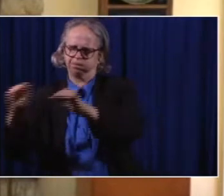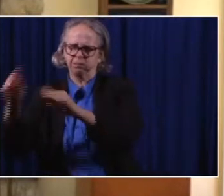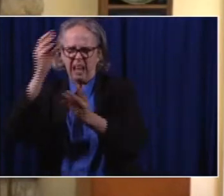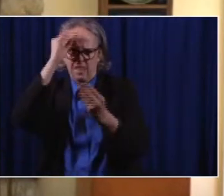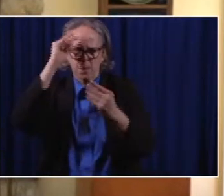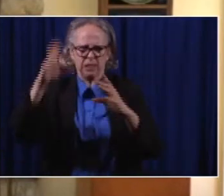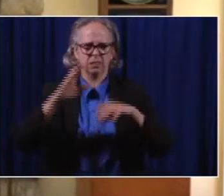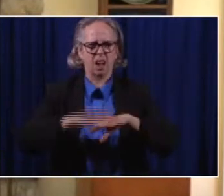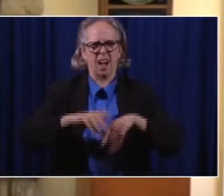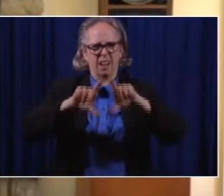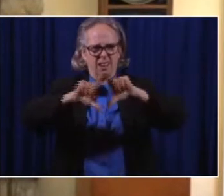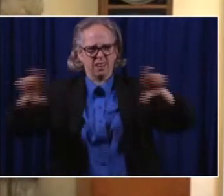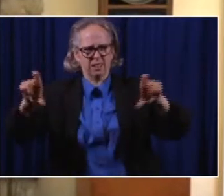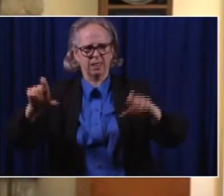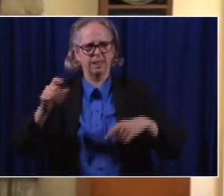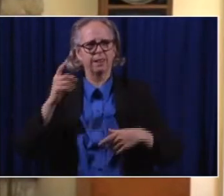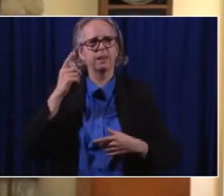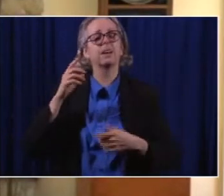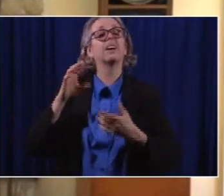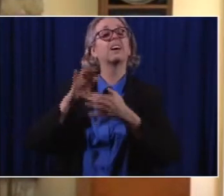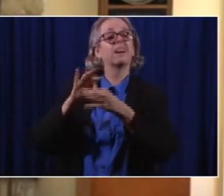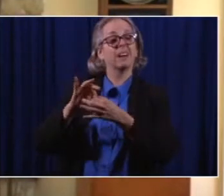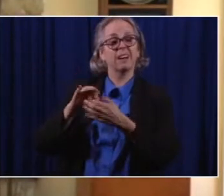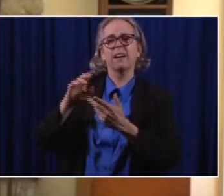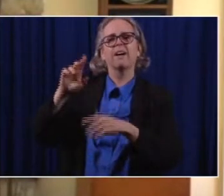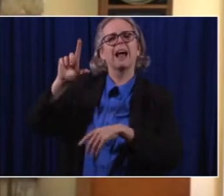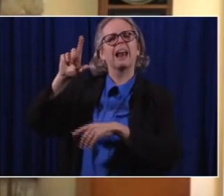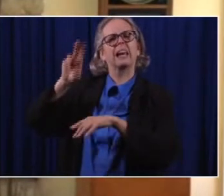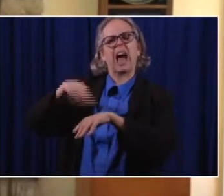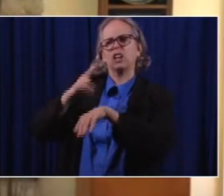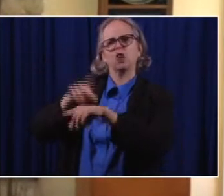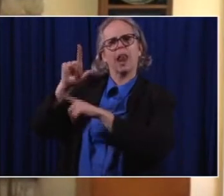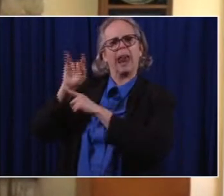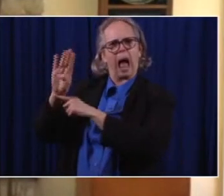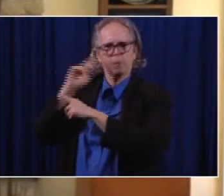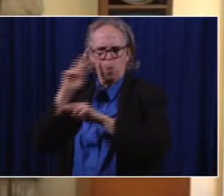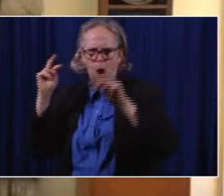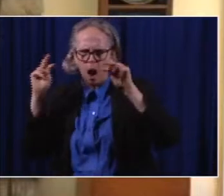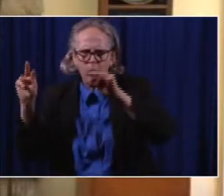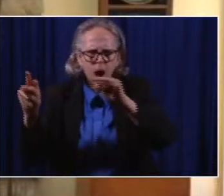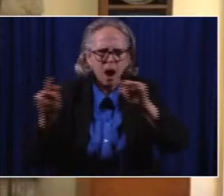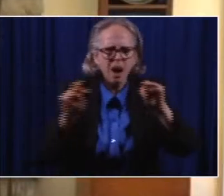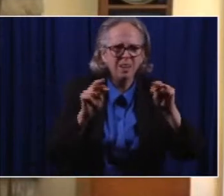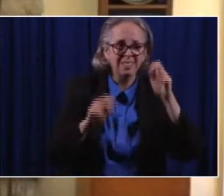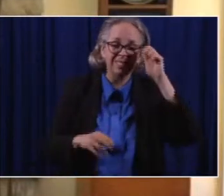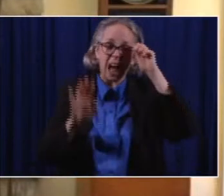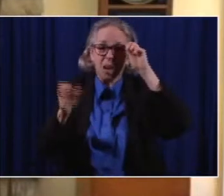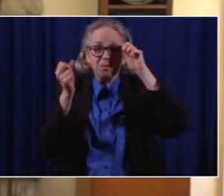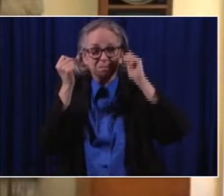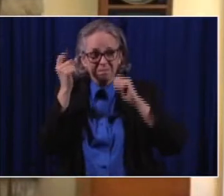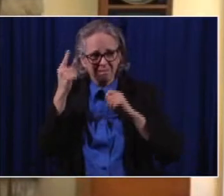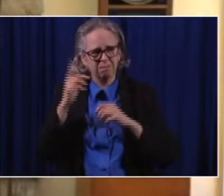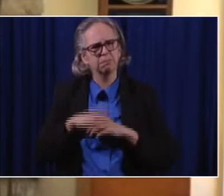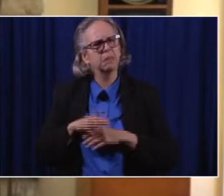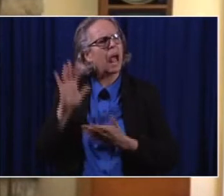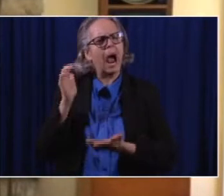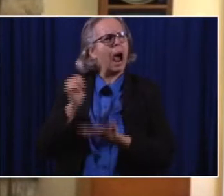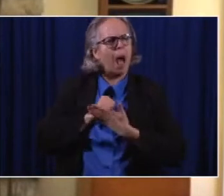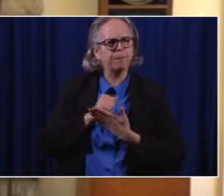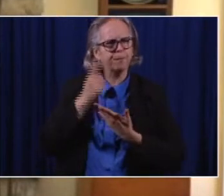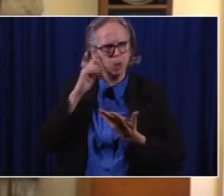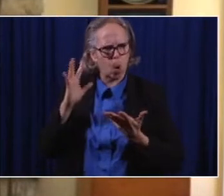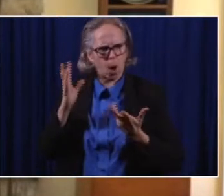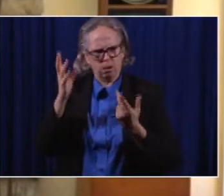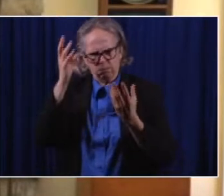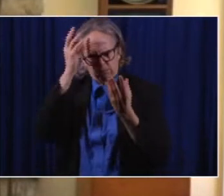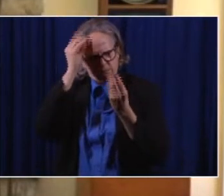Monitoring System. Additional data will be added moving forward. The dashboard will be updated every Friday at 9 a.m. So again,